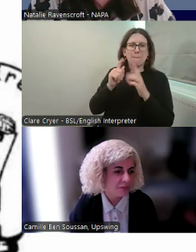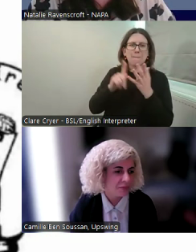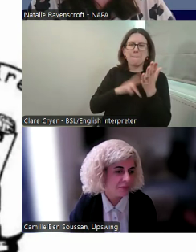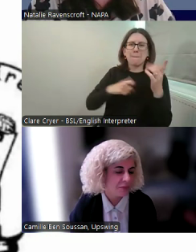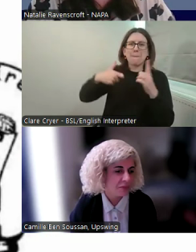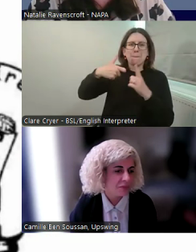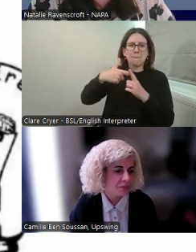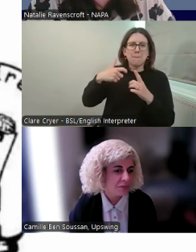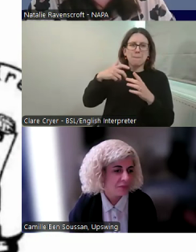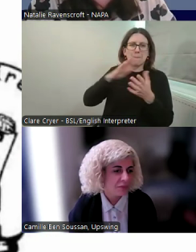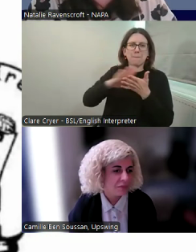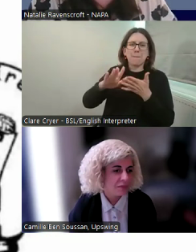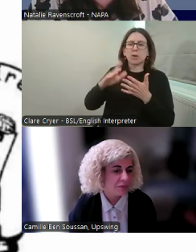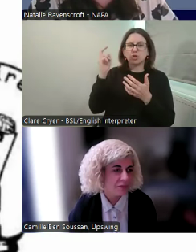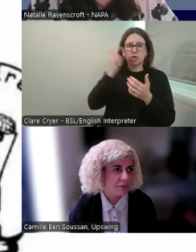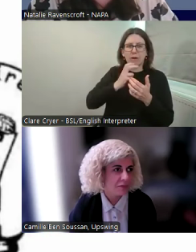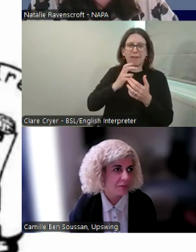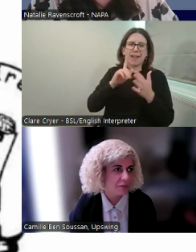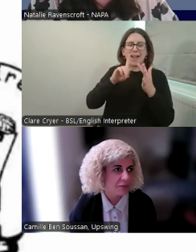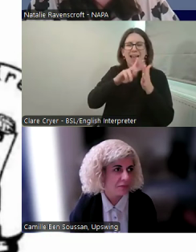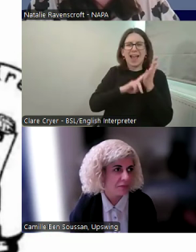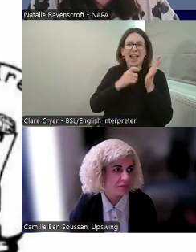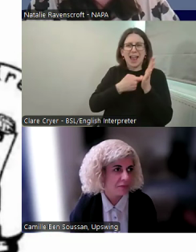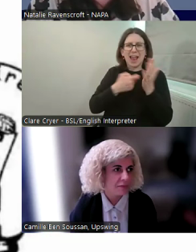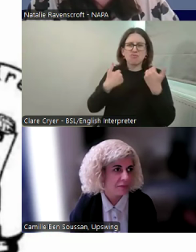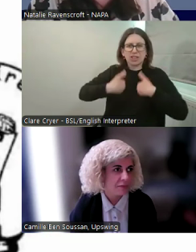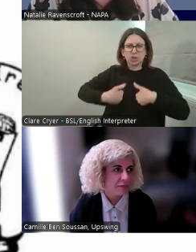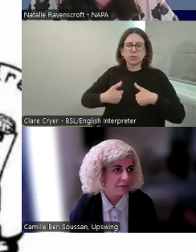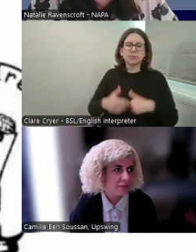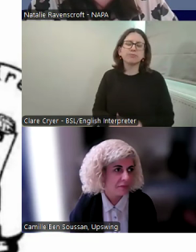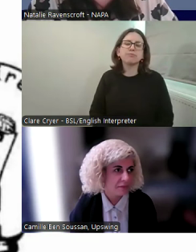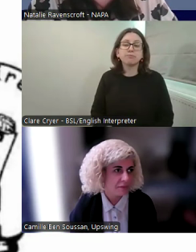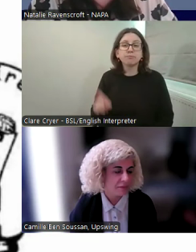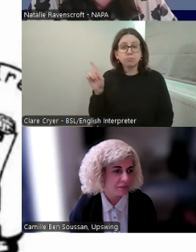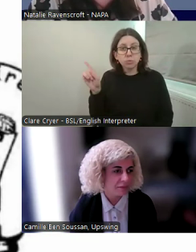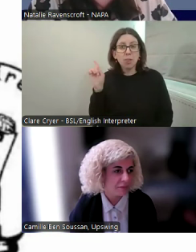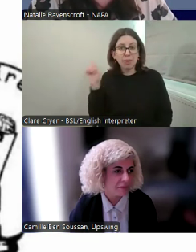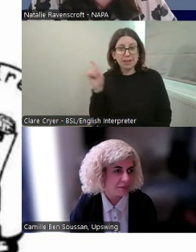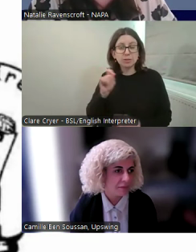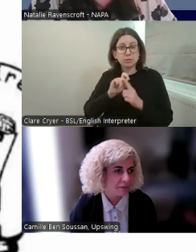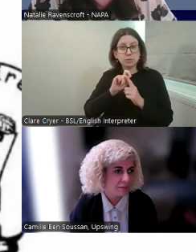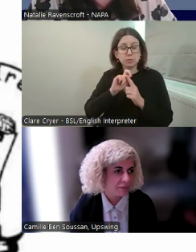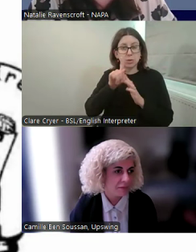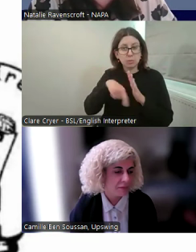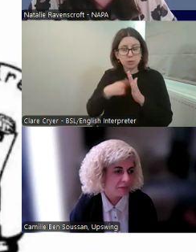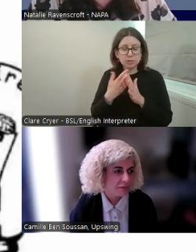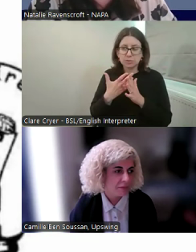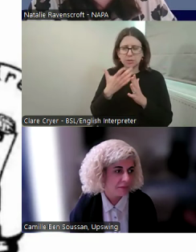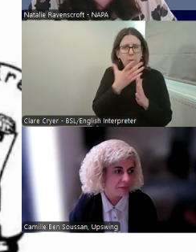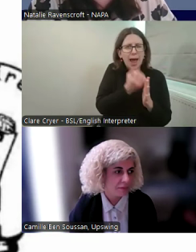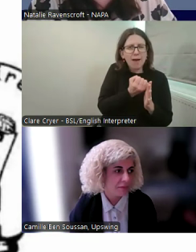homes was new, and Magic Me, through this programme, mentored the artists and staff of these